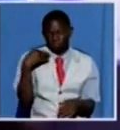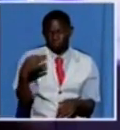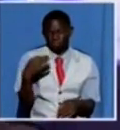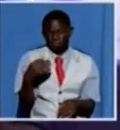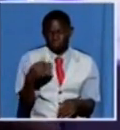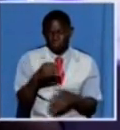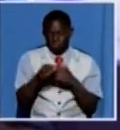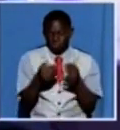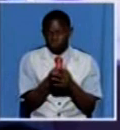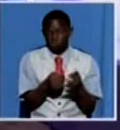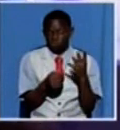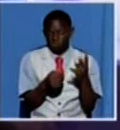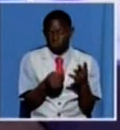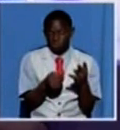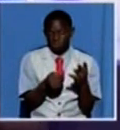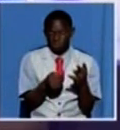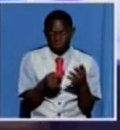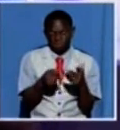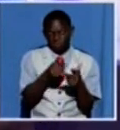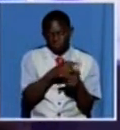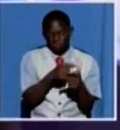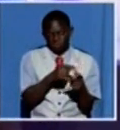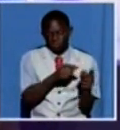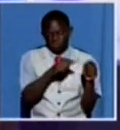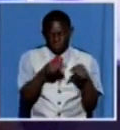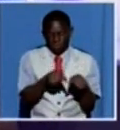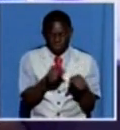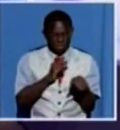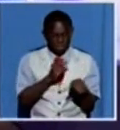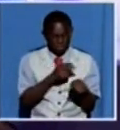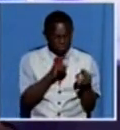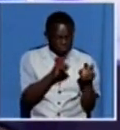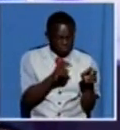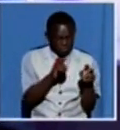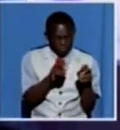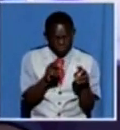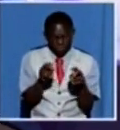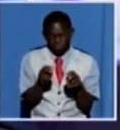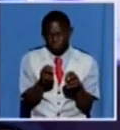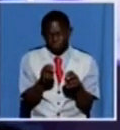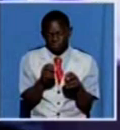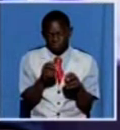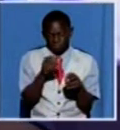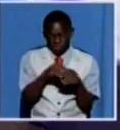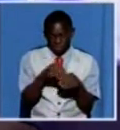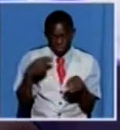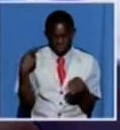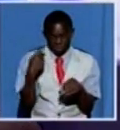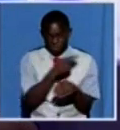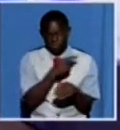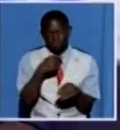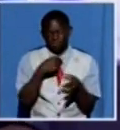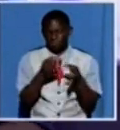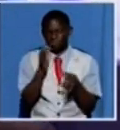no single sourcing. It was an unsolicited bid. And I think I put that matter to rest in Parliament. I read the